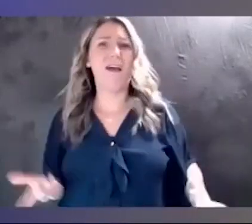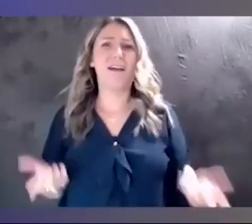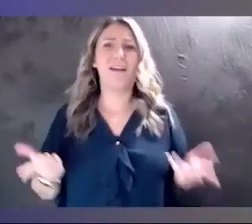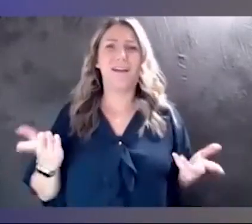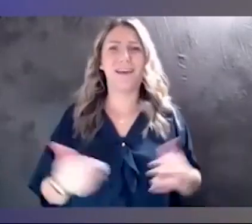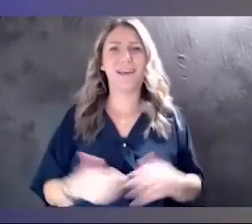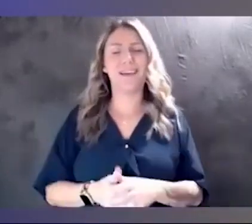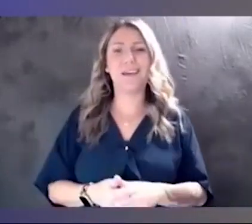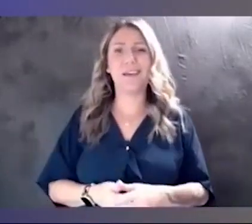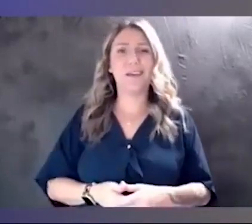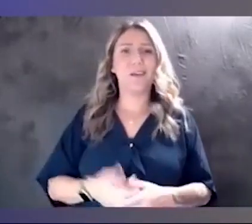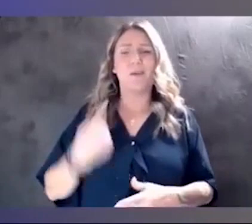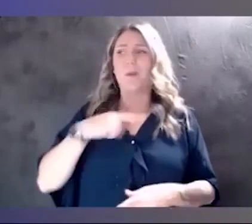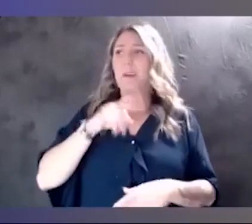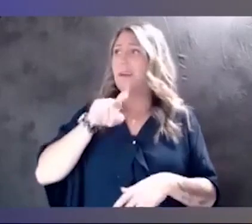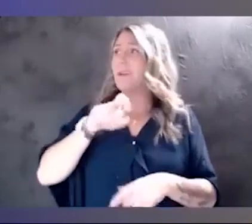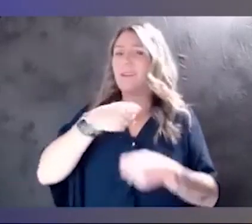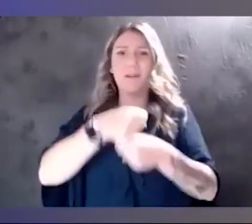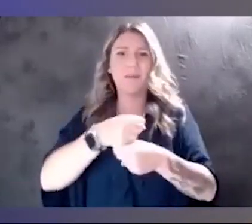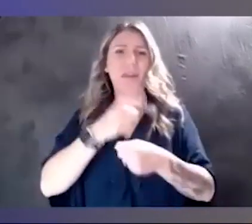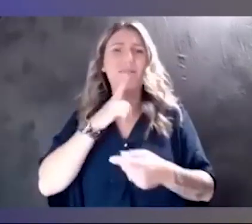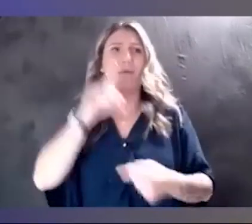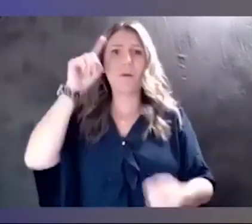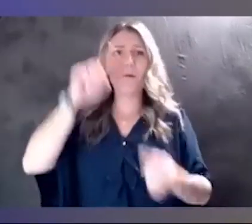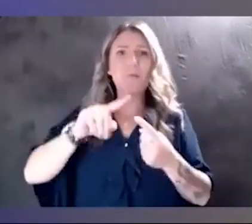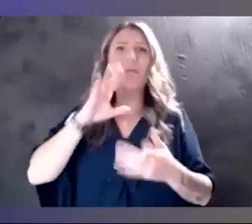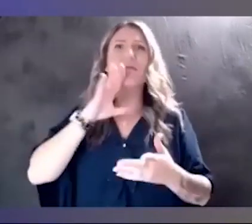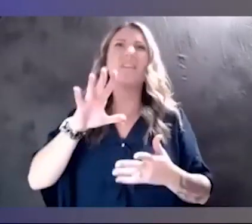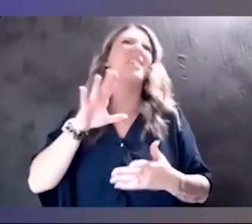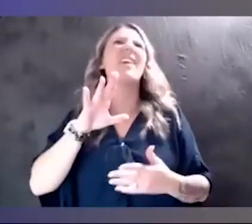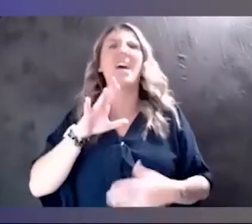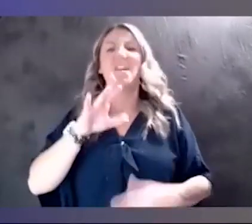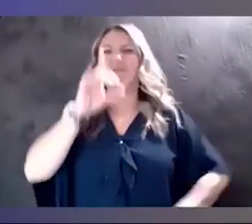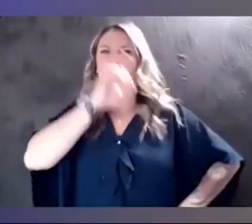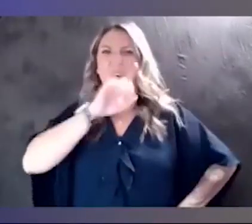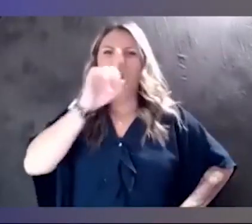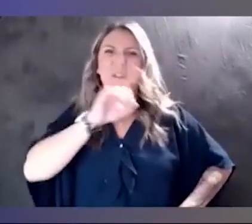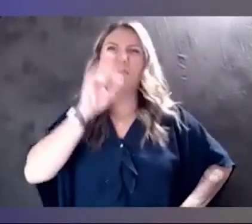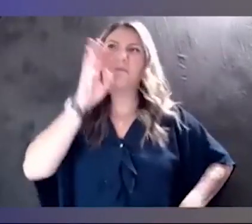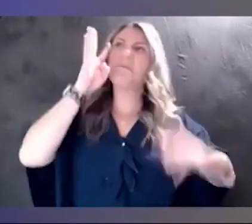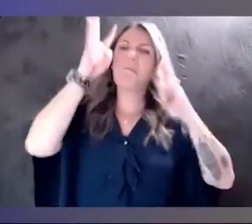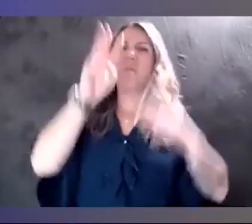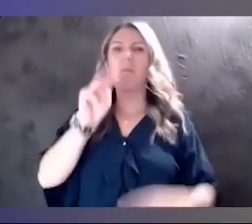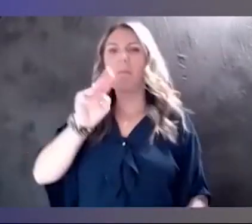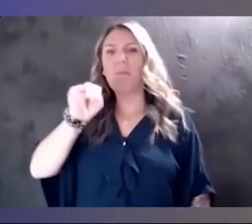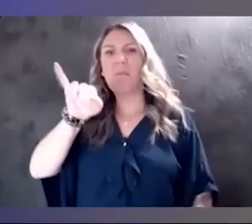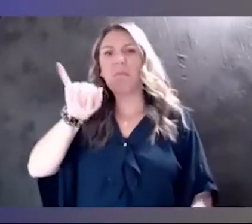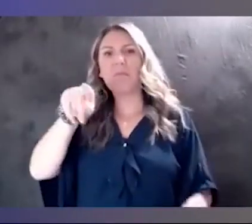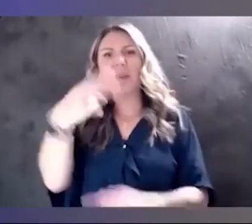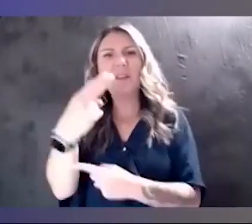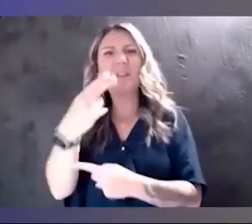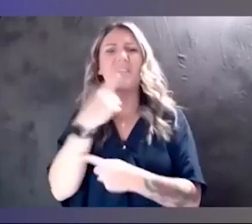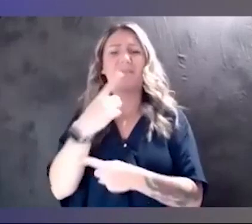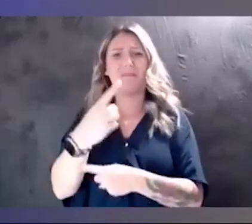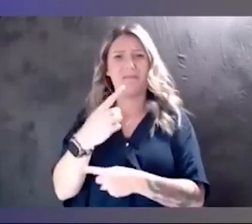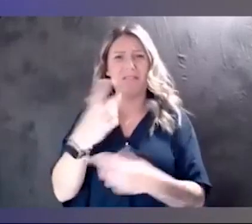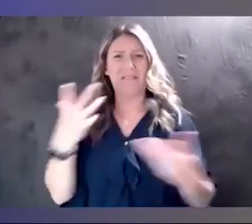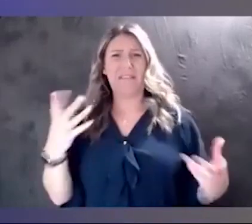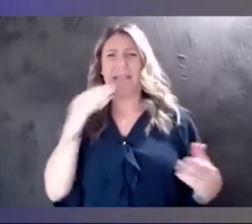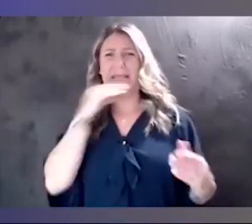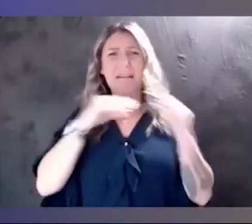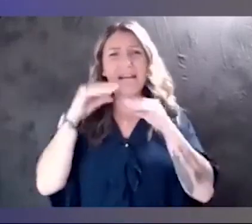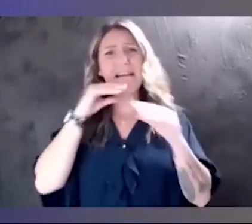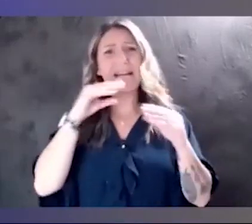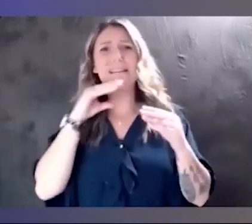that lower the myths, as I think Shelby said earlier, and let's all work together again on how to